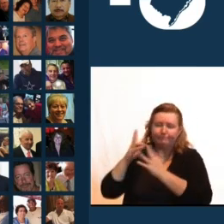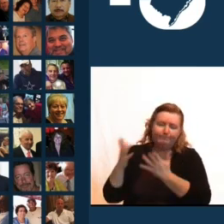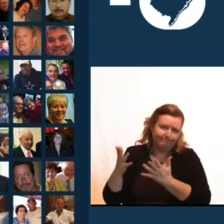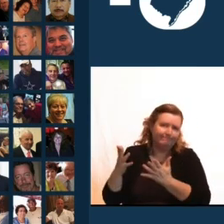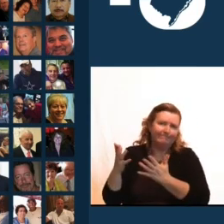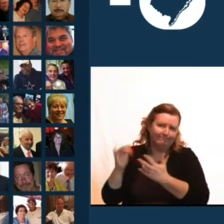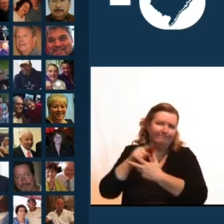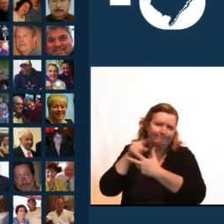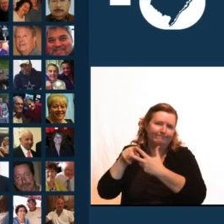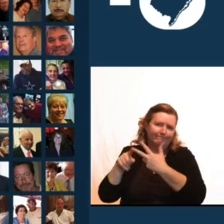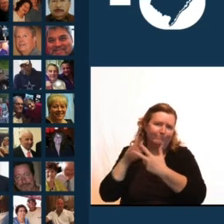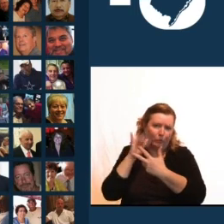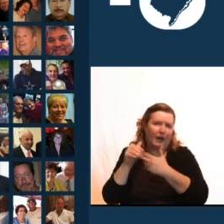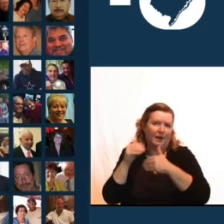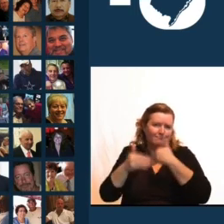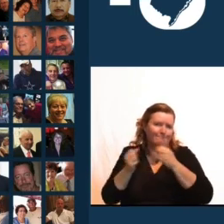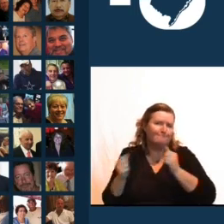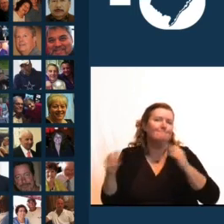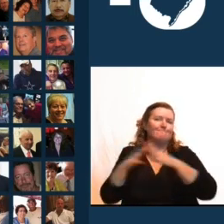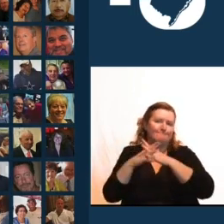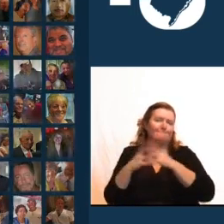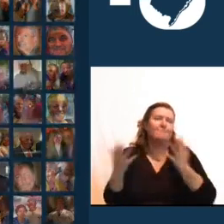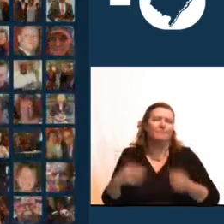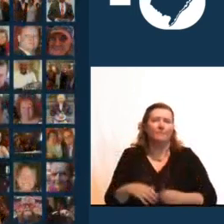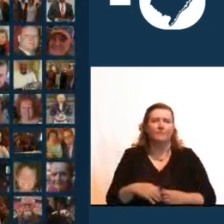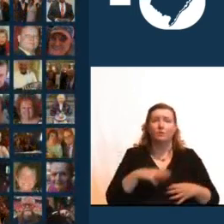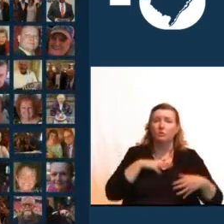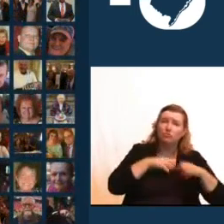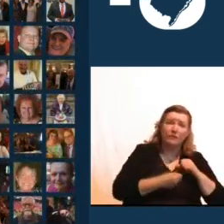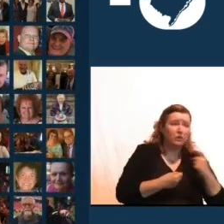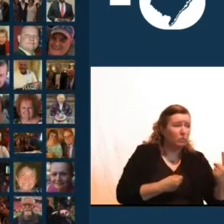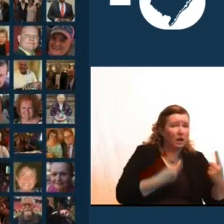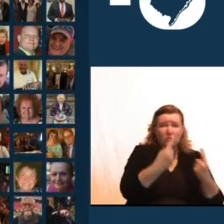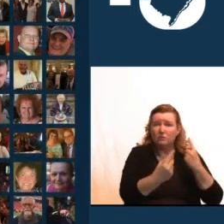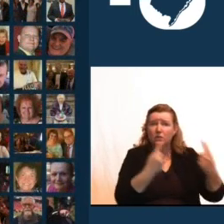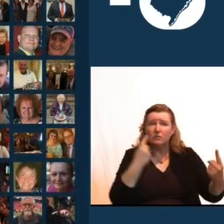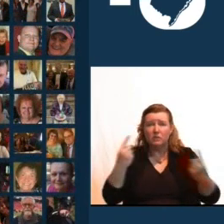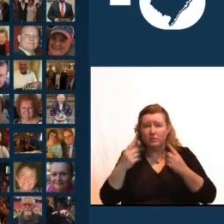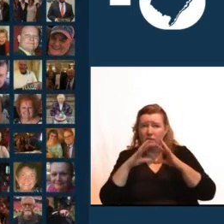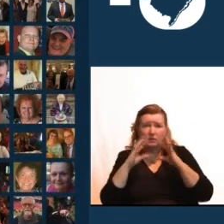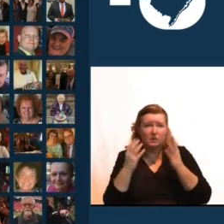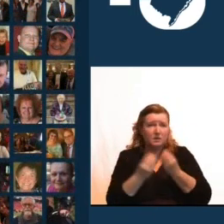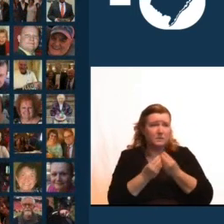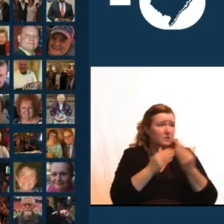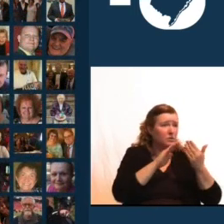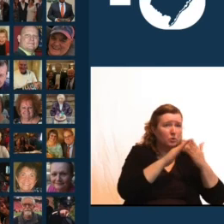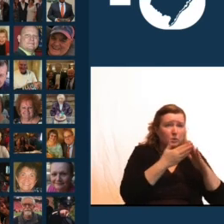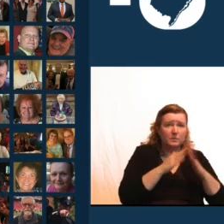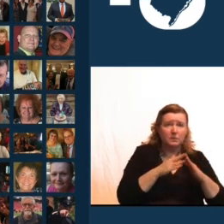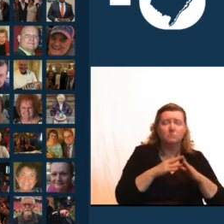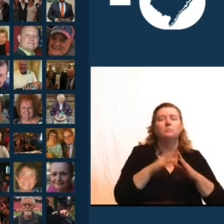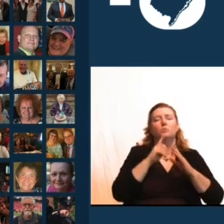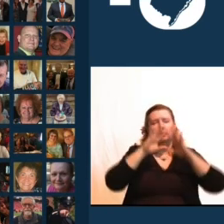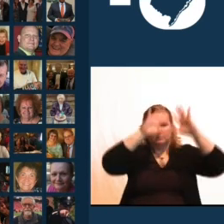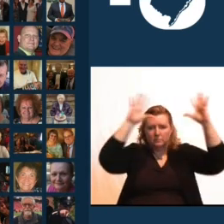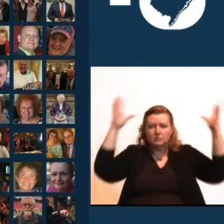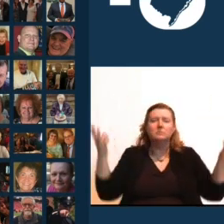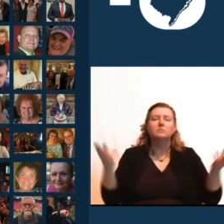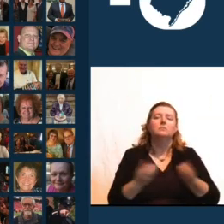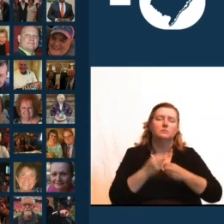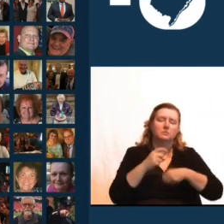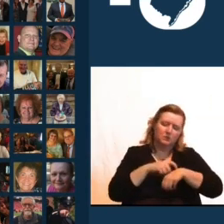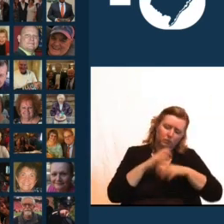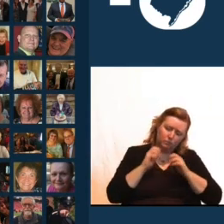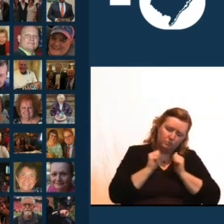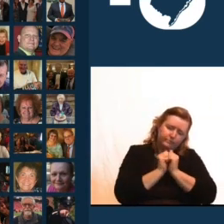or communities, but as an entire state. Between April 3rd and July 3rd, 2020, we lowered